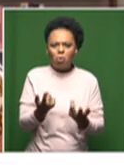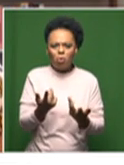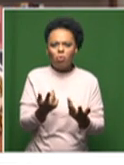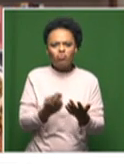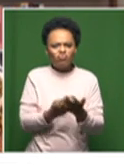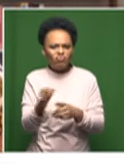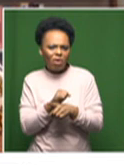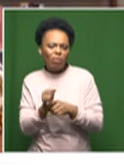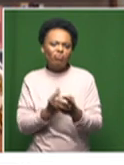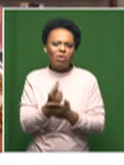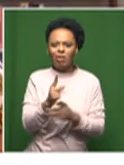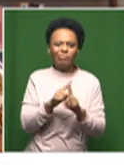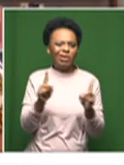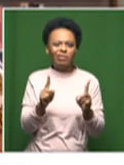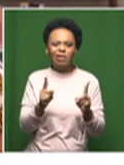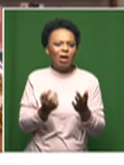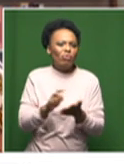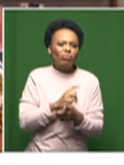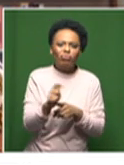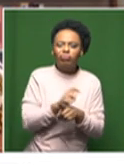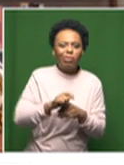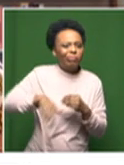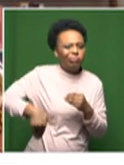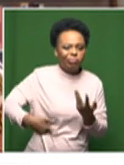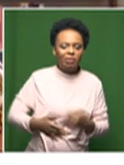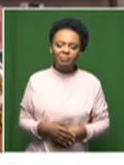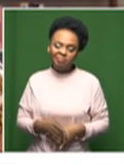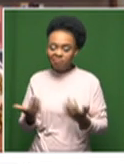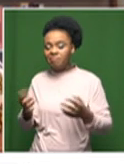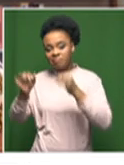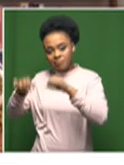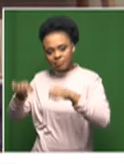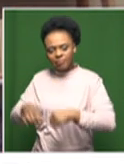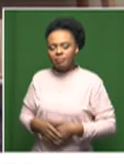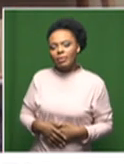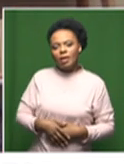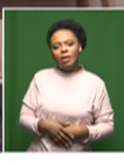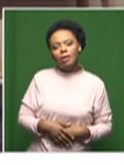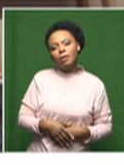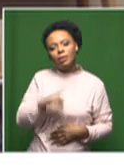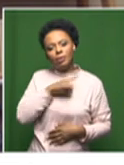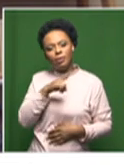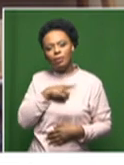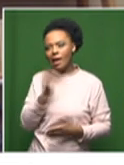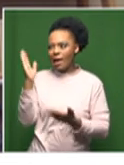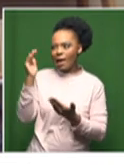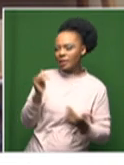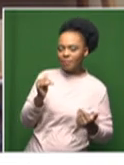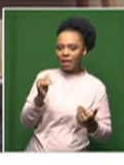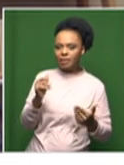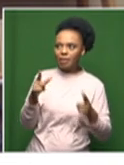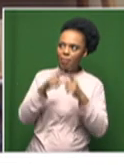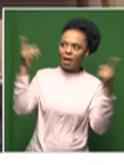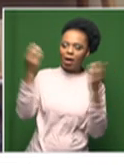Westhuizen. Yes, I think that there is unfortunately quite a big expectation that government